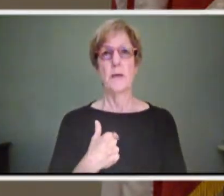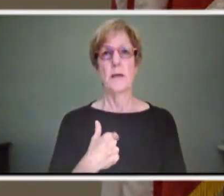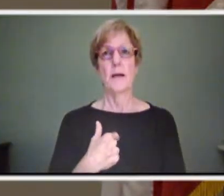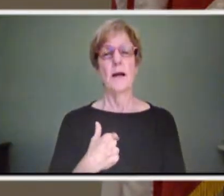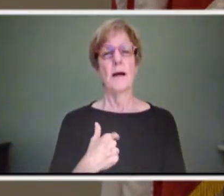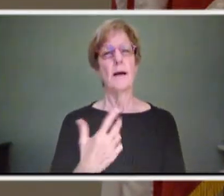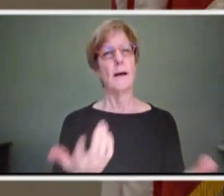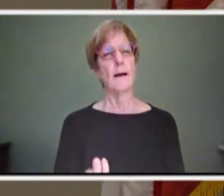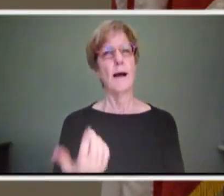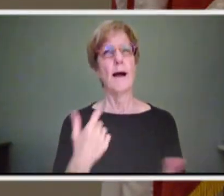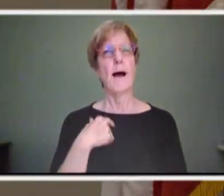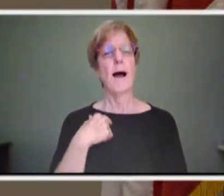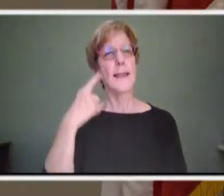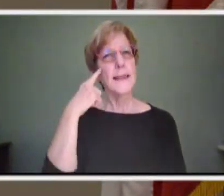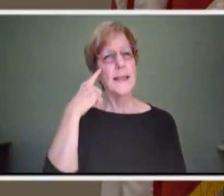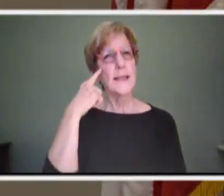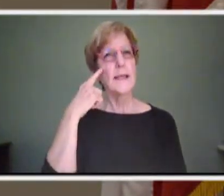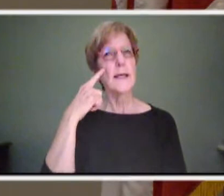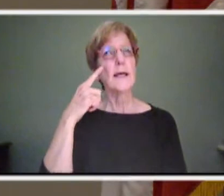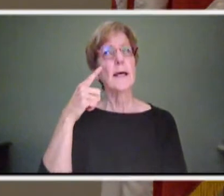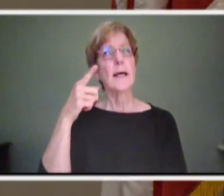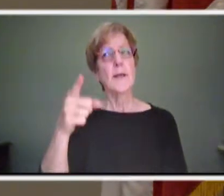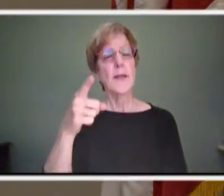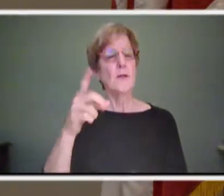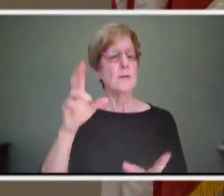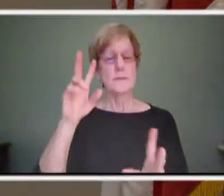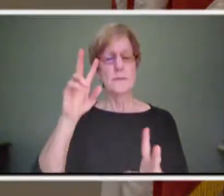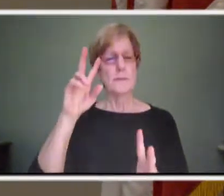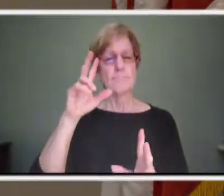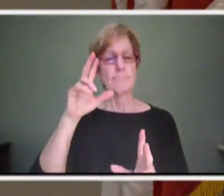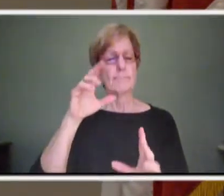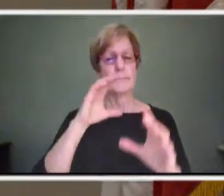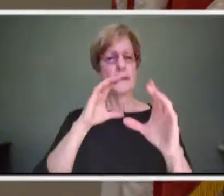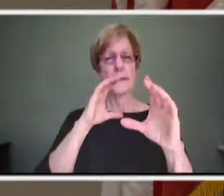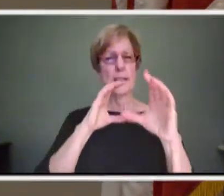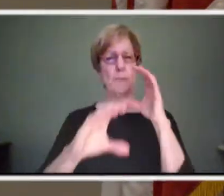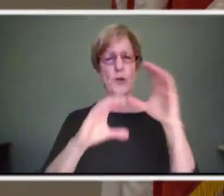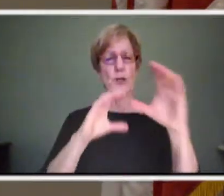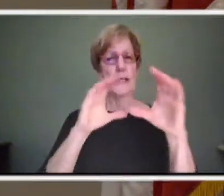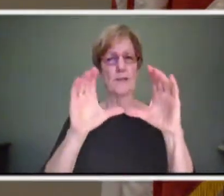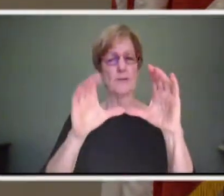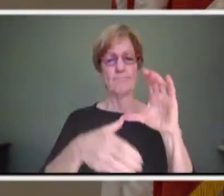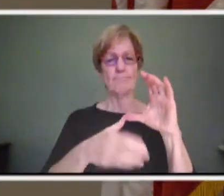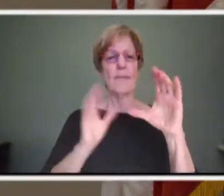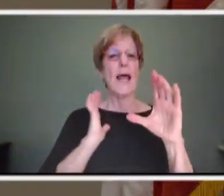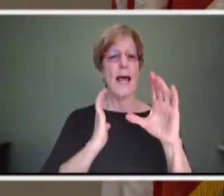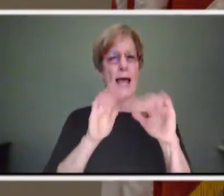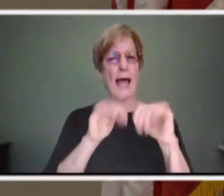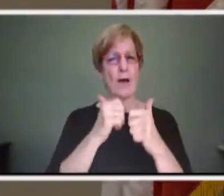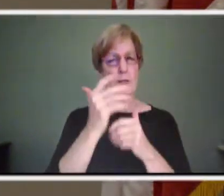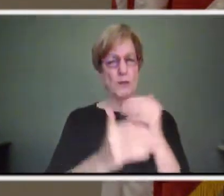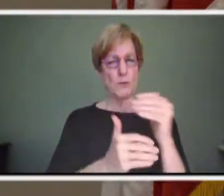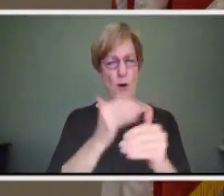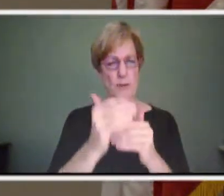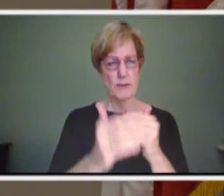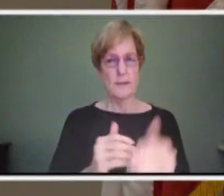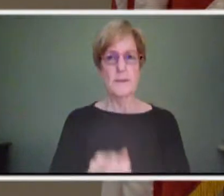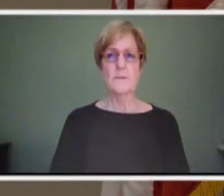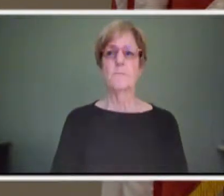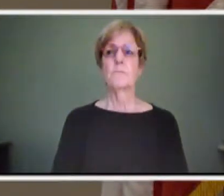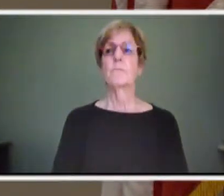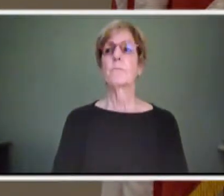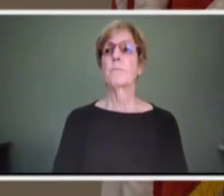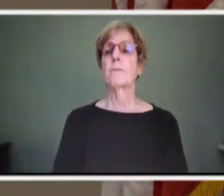I think there's a complete miscommunication in how our process works. Because we have